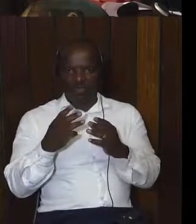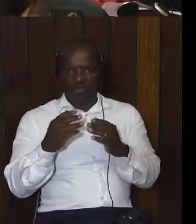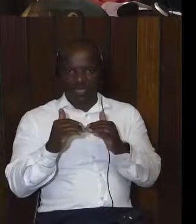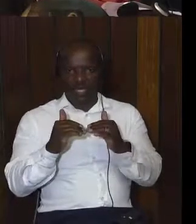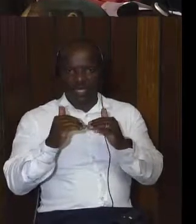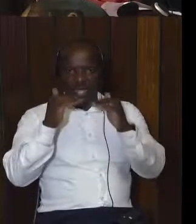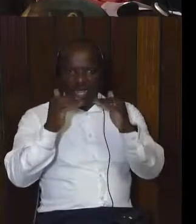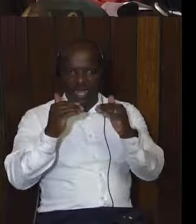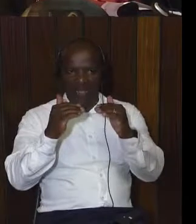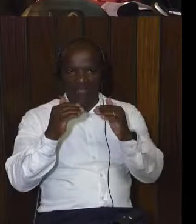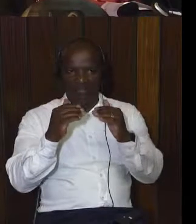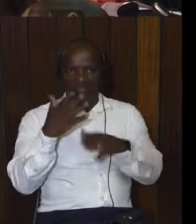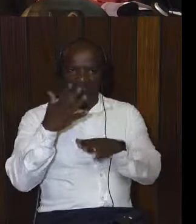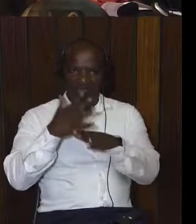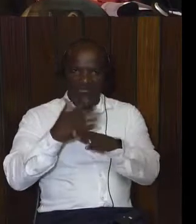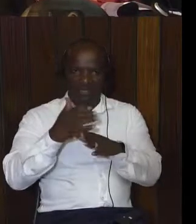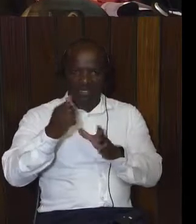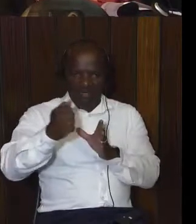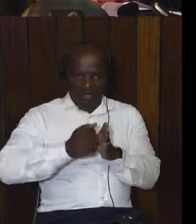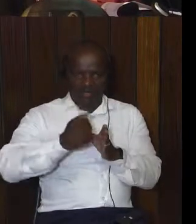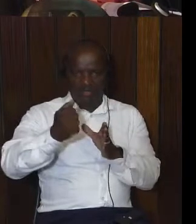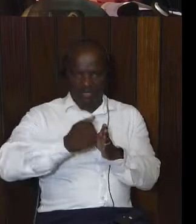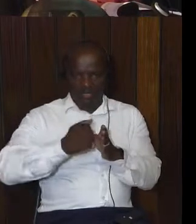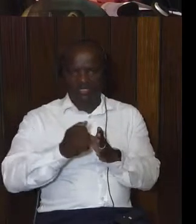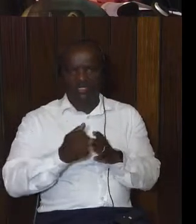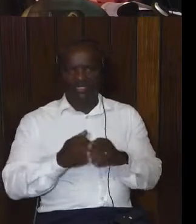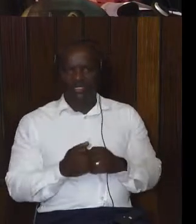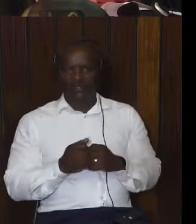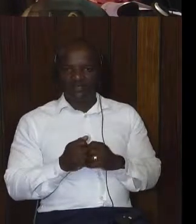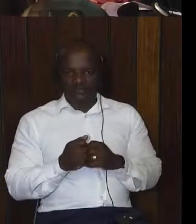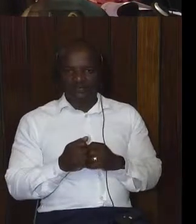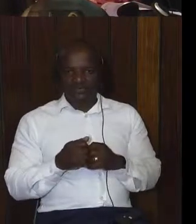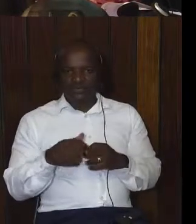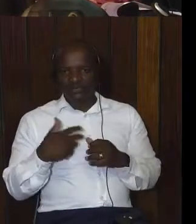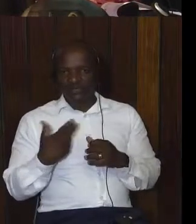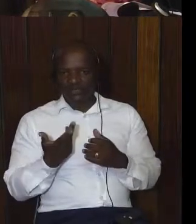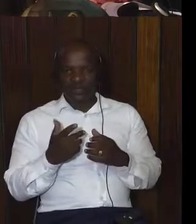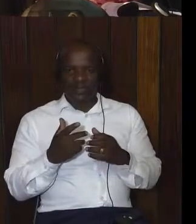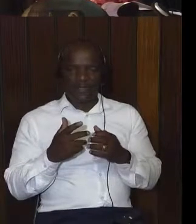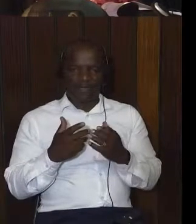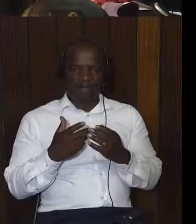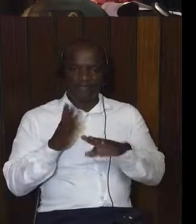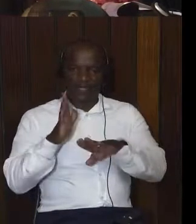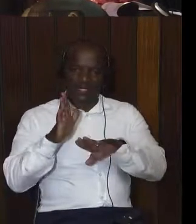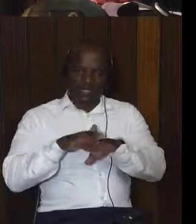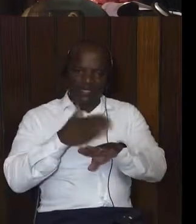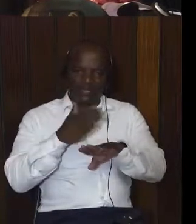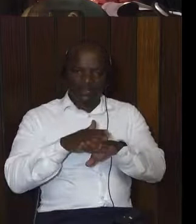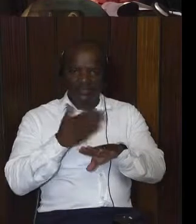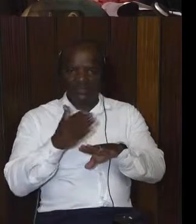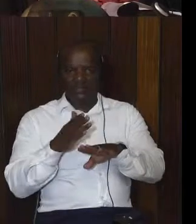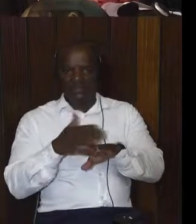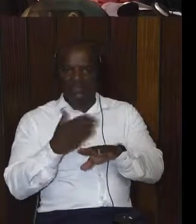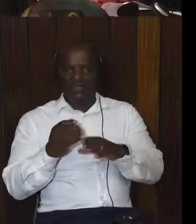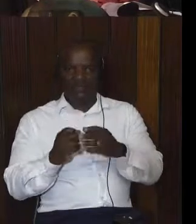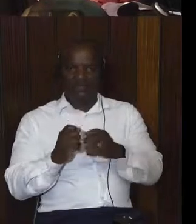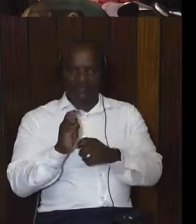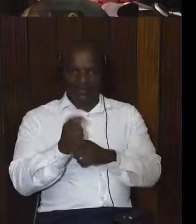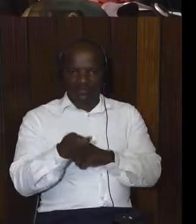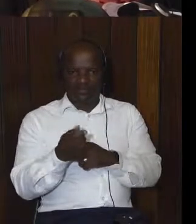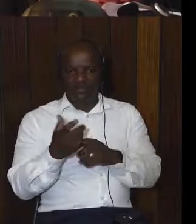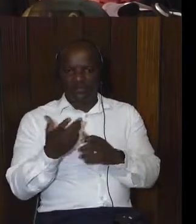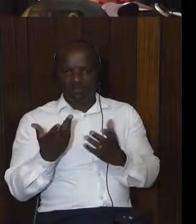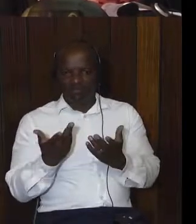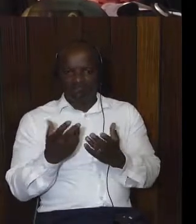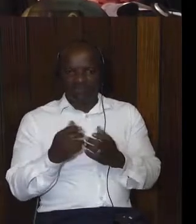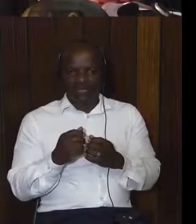rate meant that we, and because of the delays in the filling of those vacant funded posts, we had